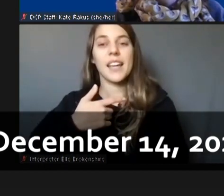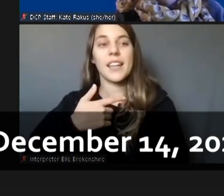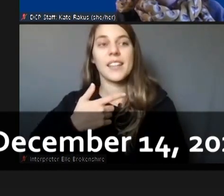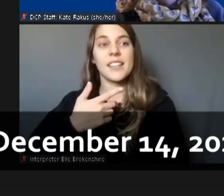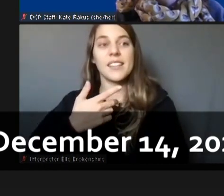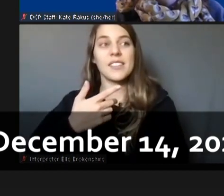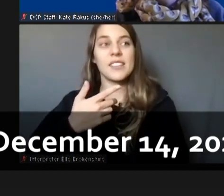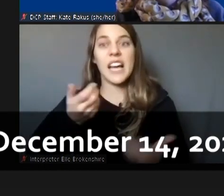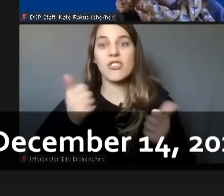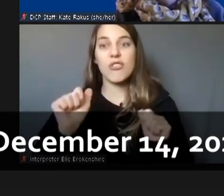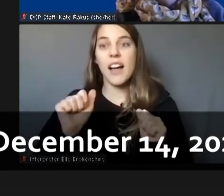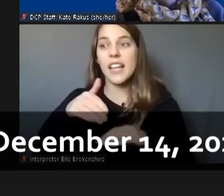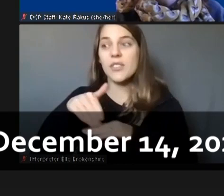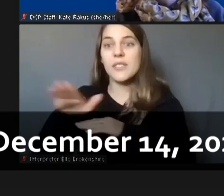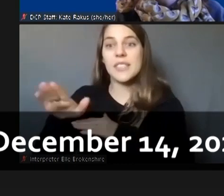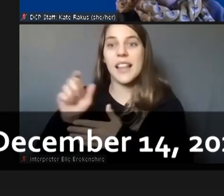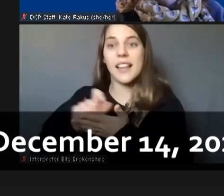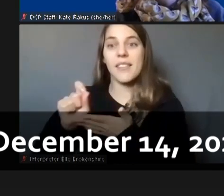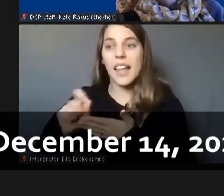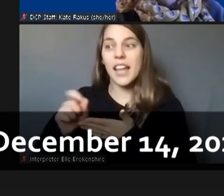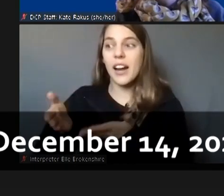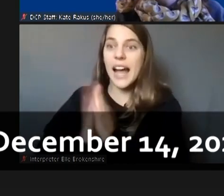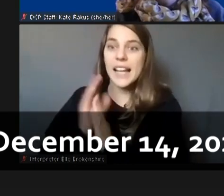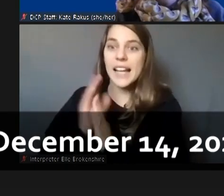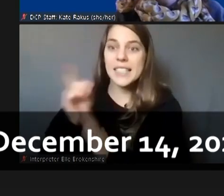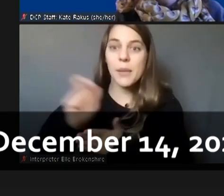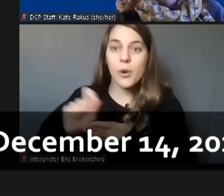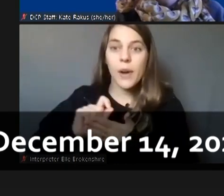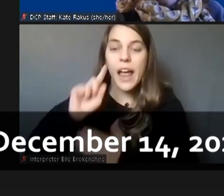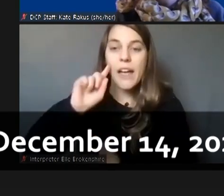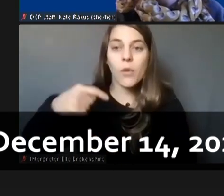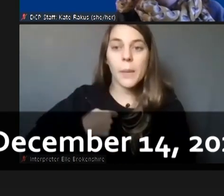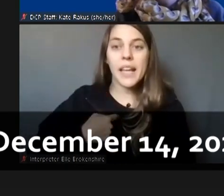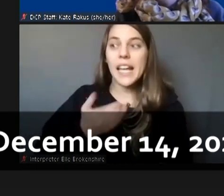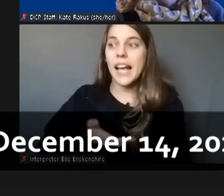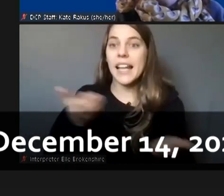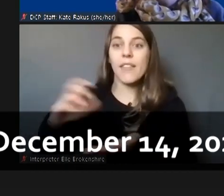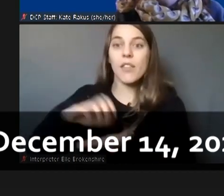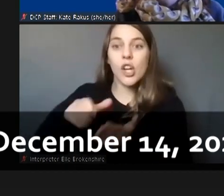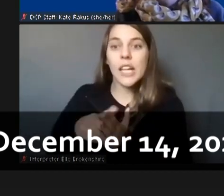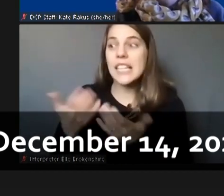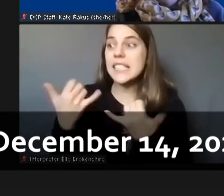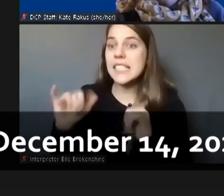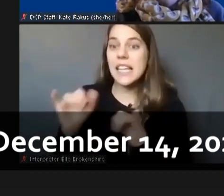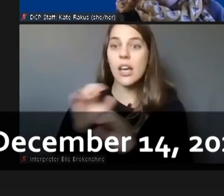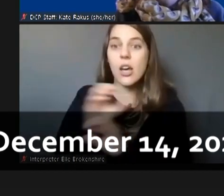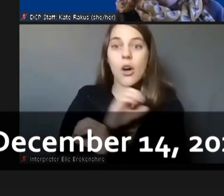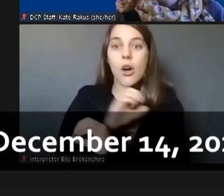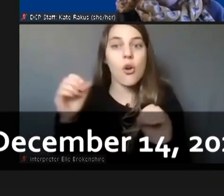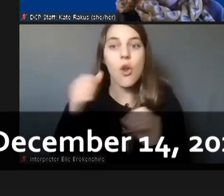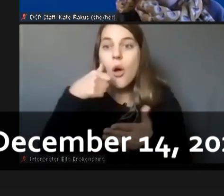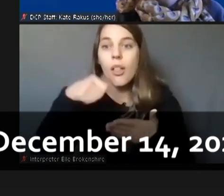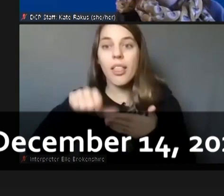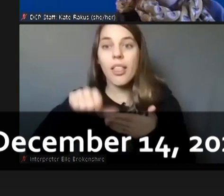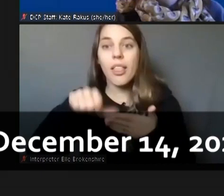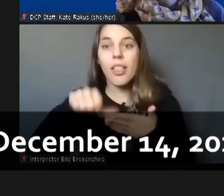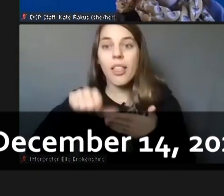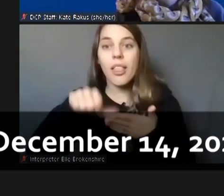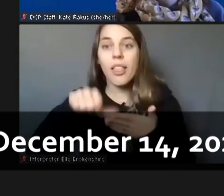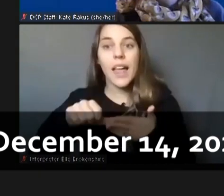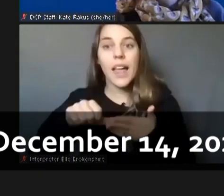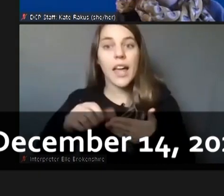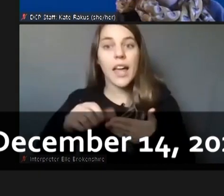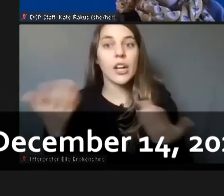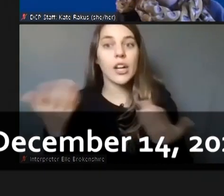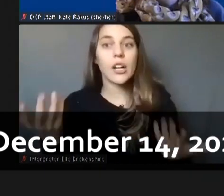but they hate me and they didn't eat my cookies, and they won't give me a letter, because I ran over their cat or something like